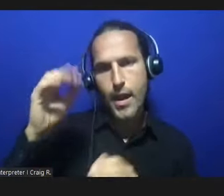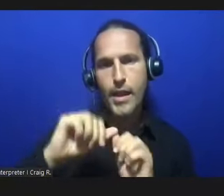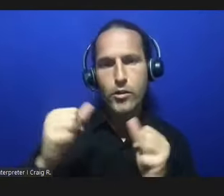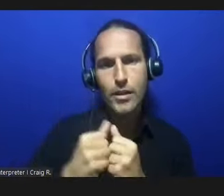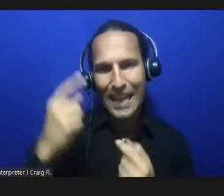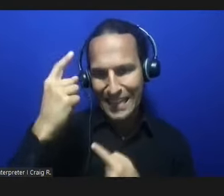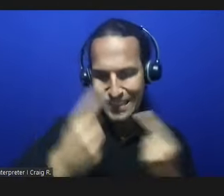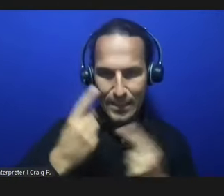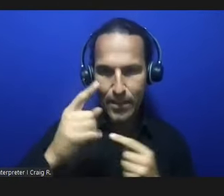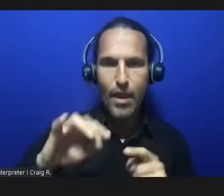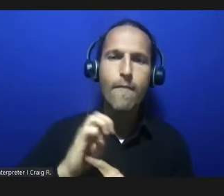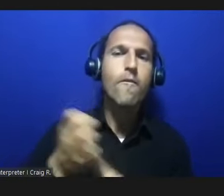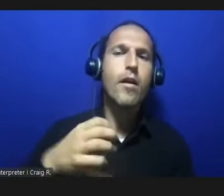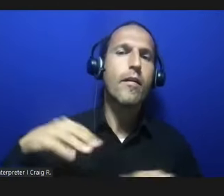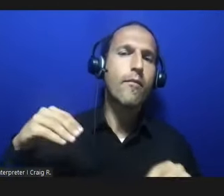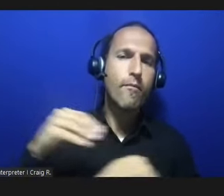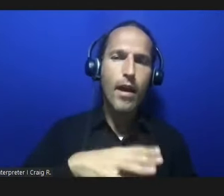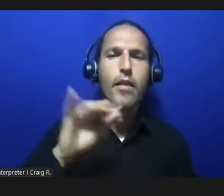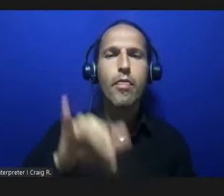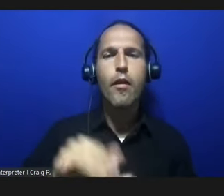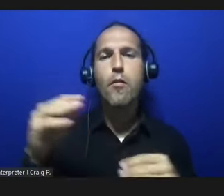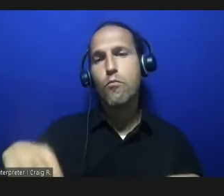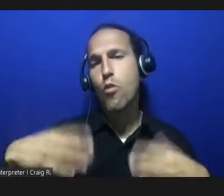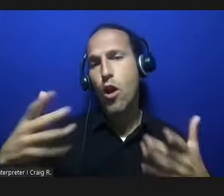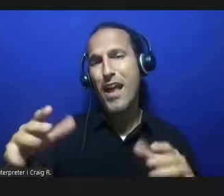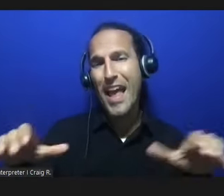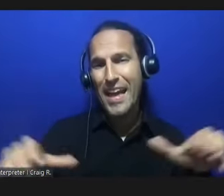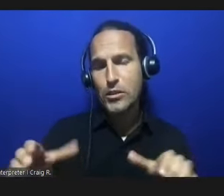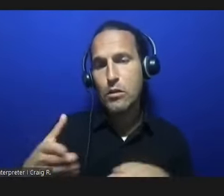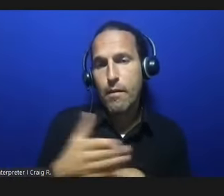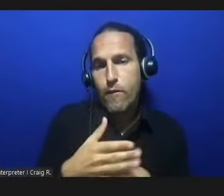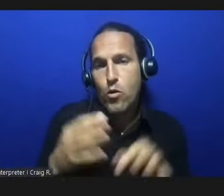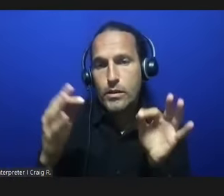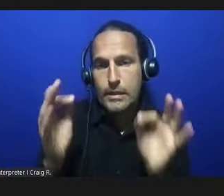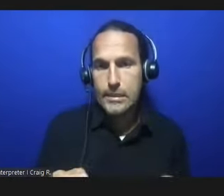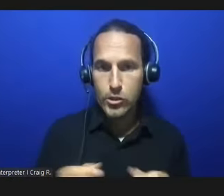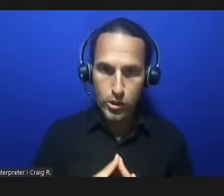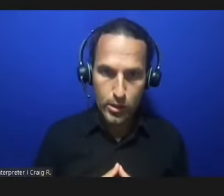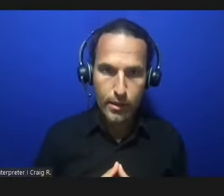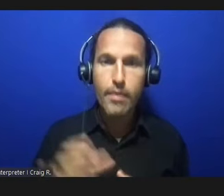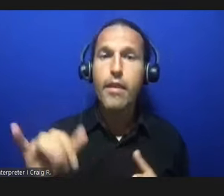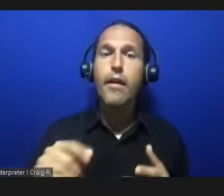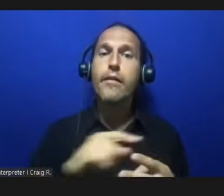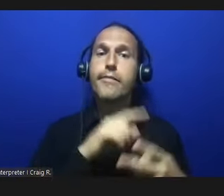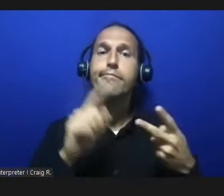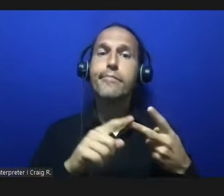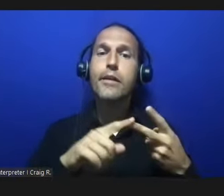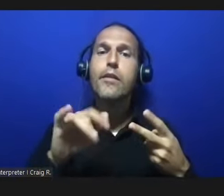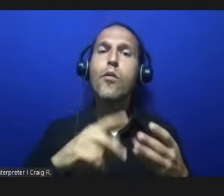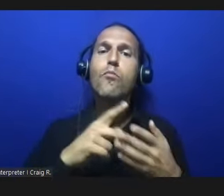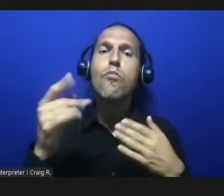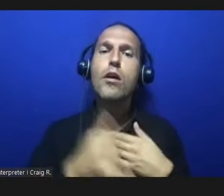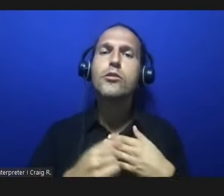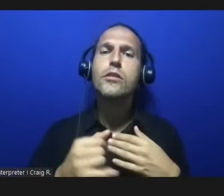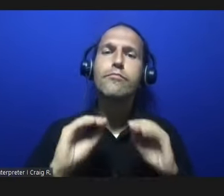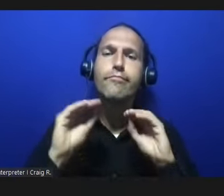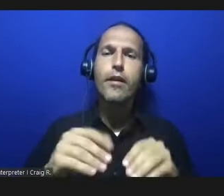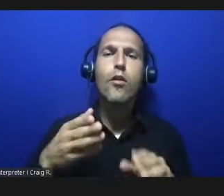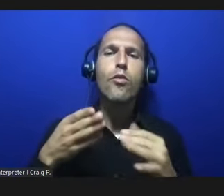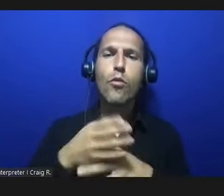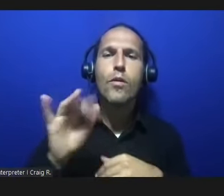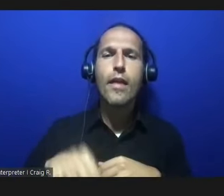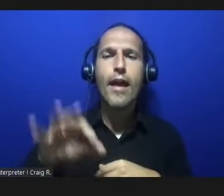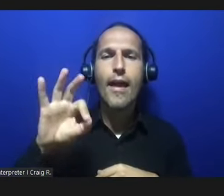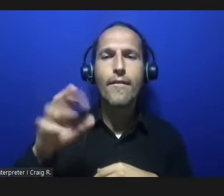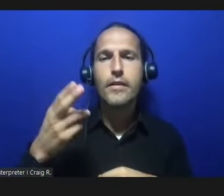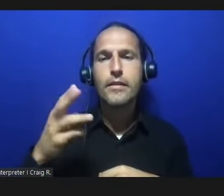consider the environmental effects of their proposed actions prior to making a decision. The project would be implemented through the Federal Highway